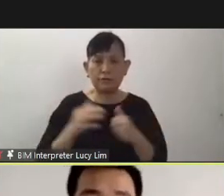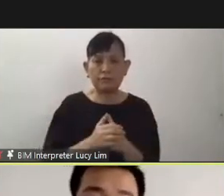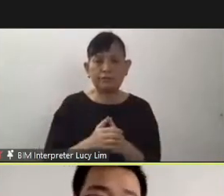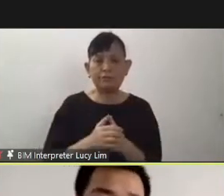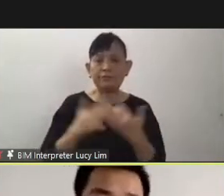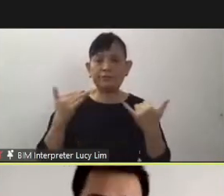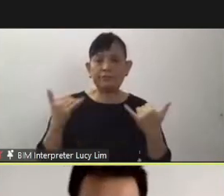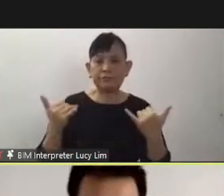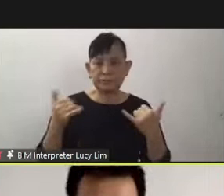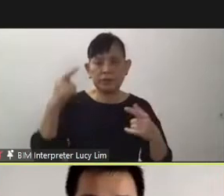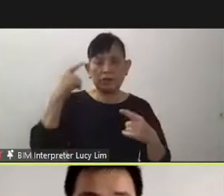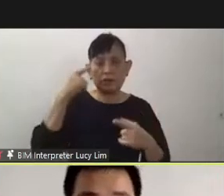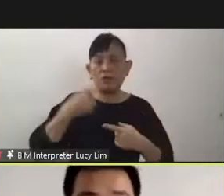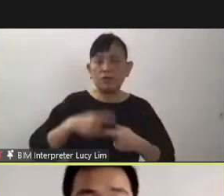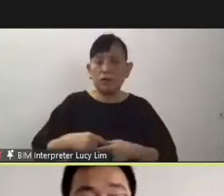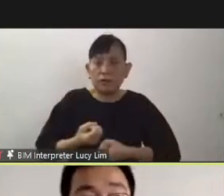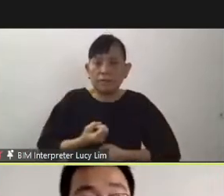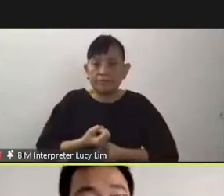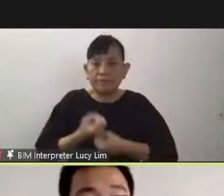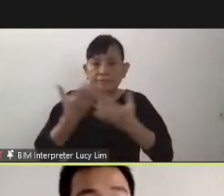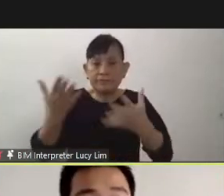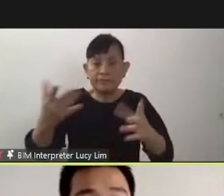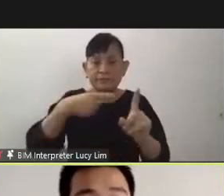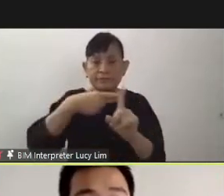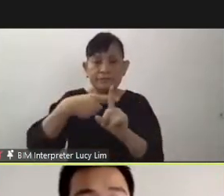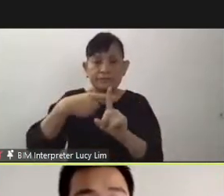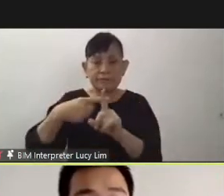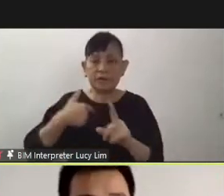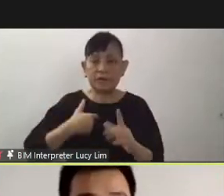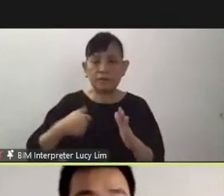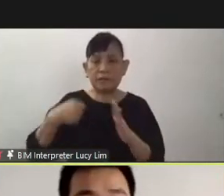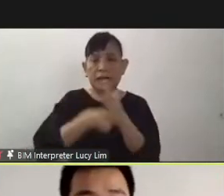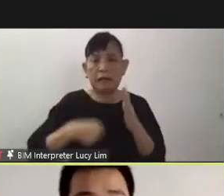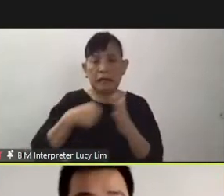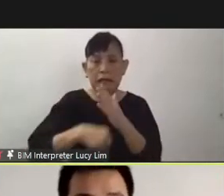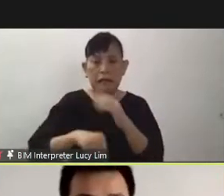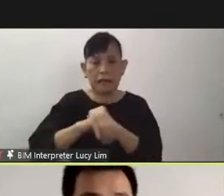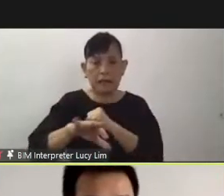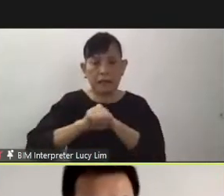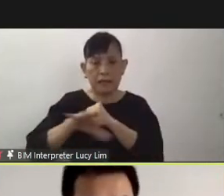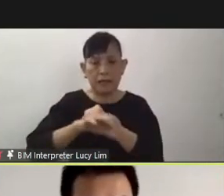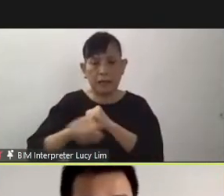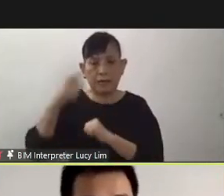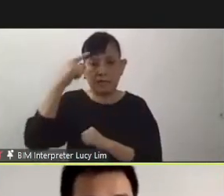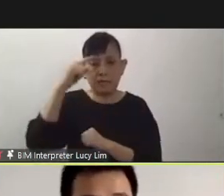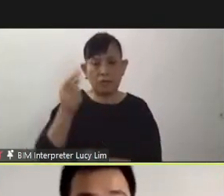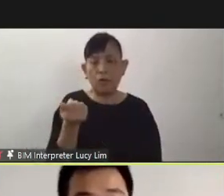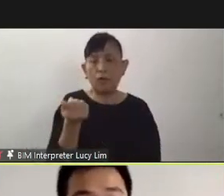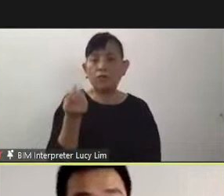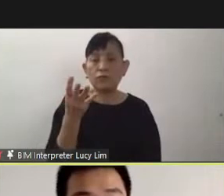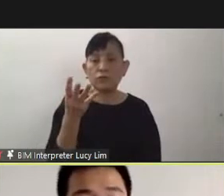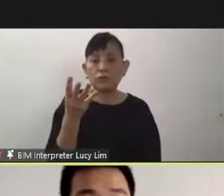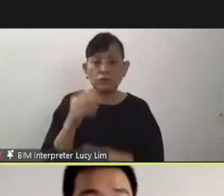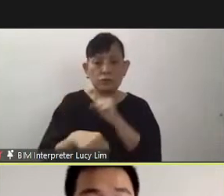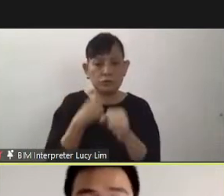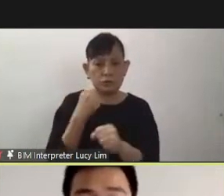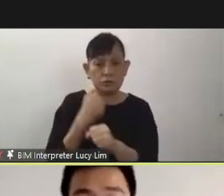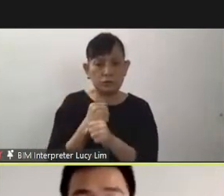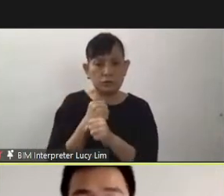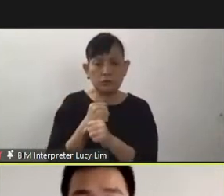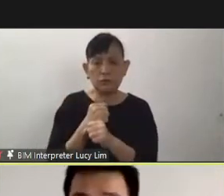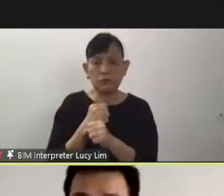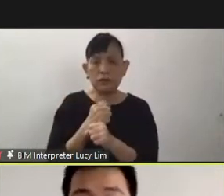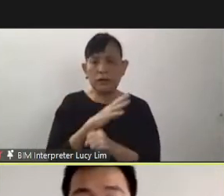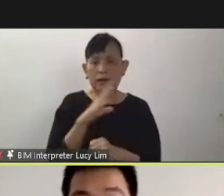in a positive note. I've been campaigning for a few years about this plastic pollution, and my current role is moved